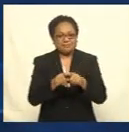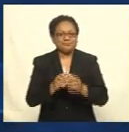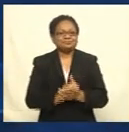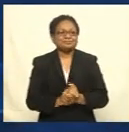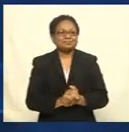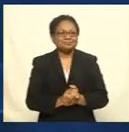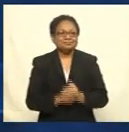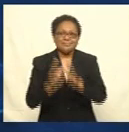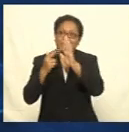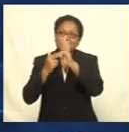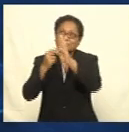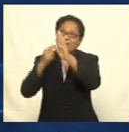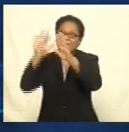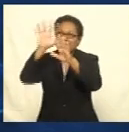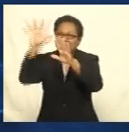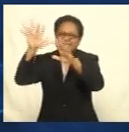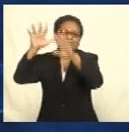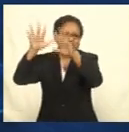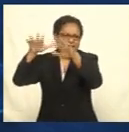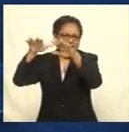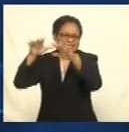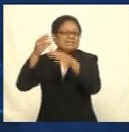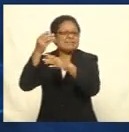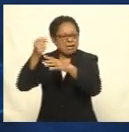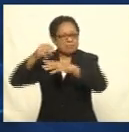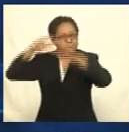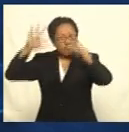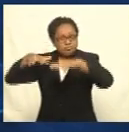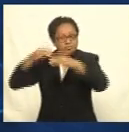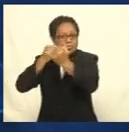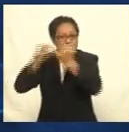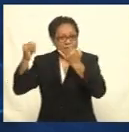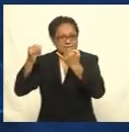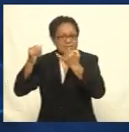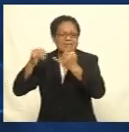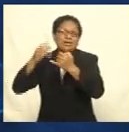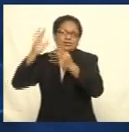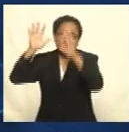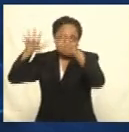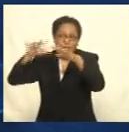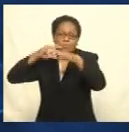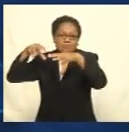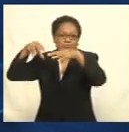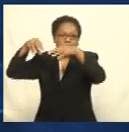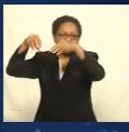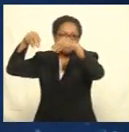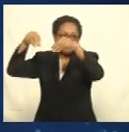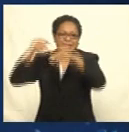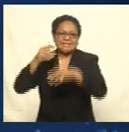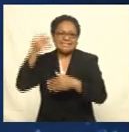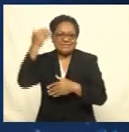In the north, occasional rain and a few thunderstorms, rain gradually easing to showers later this evening.